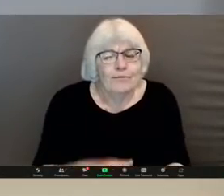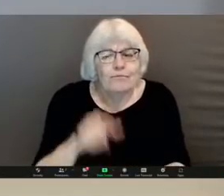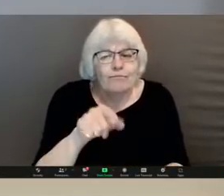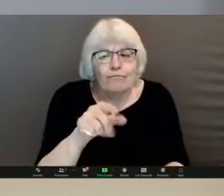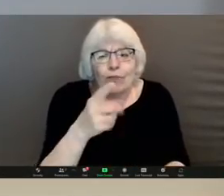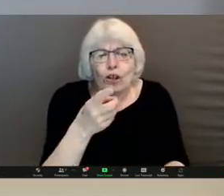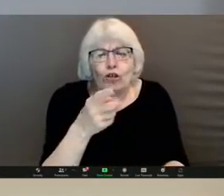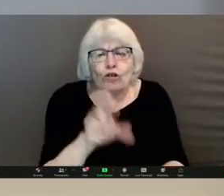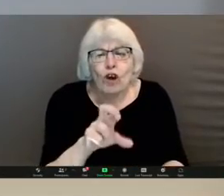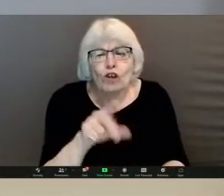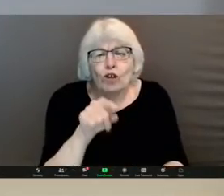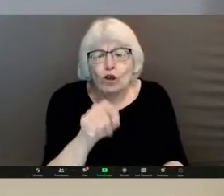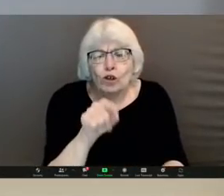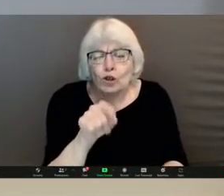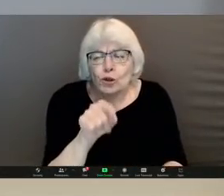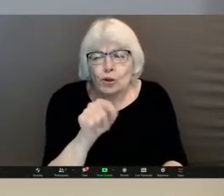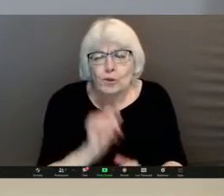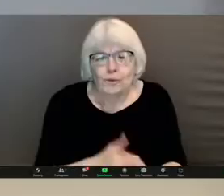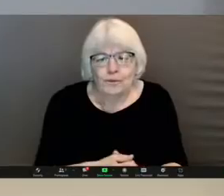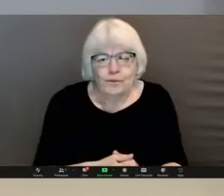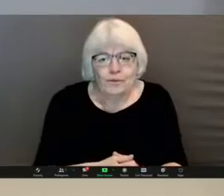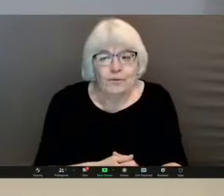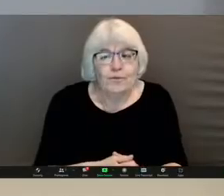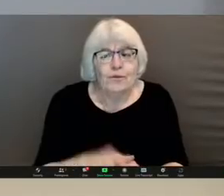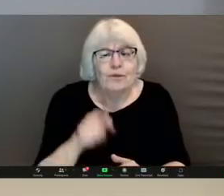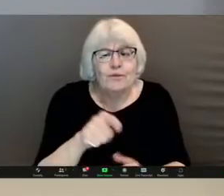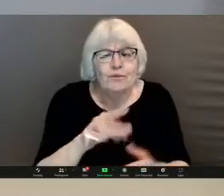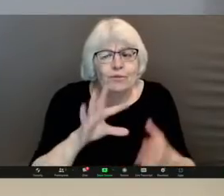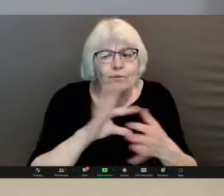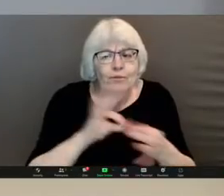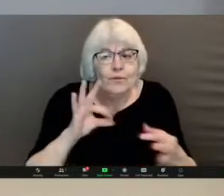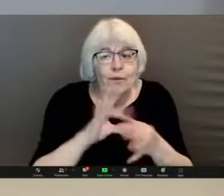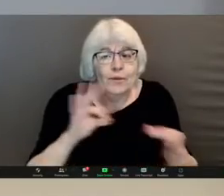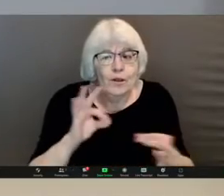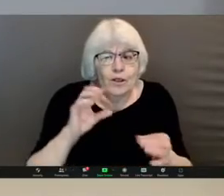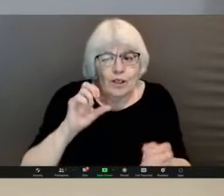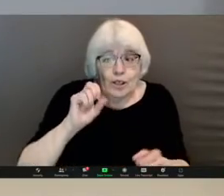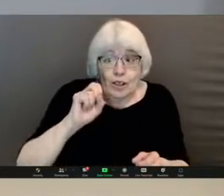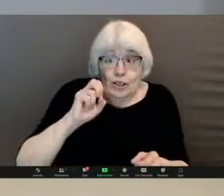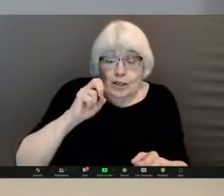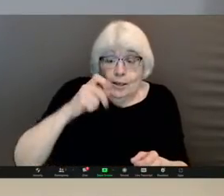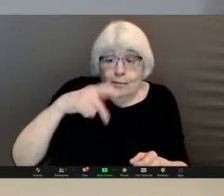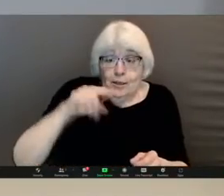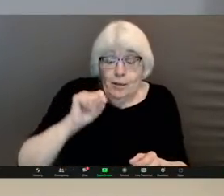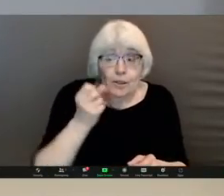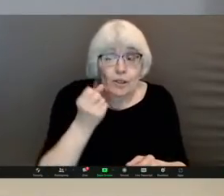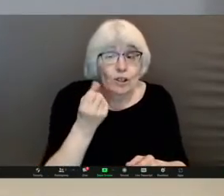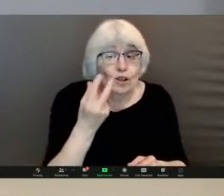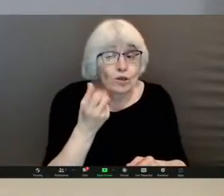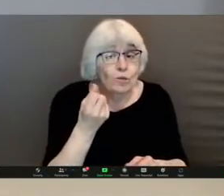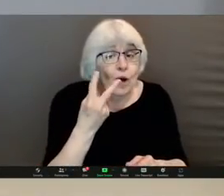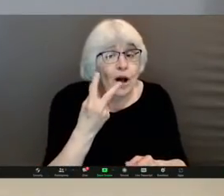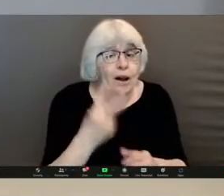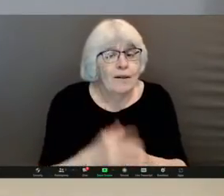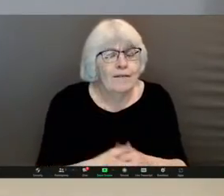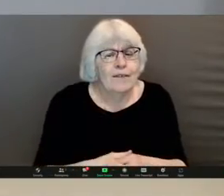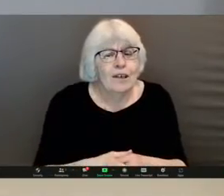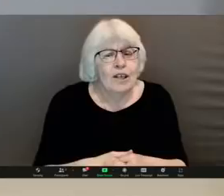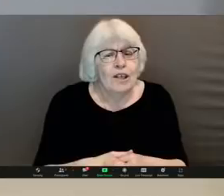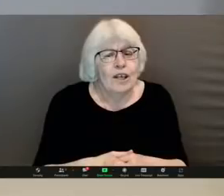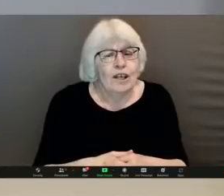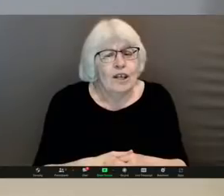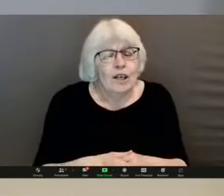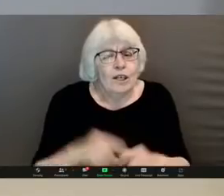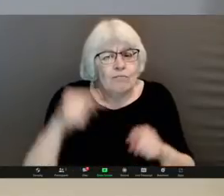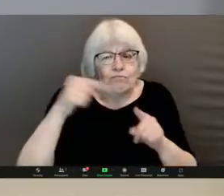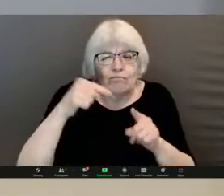been part of the plan all along in terms of the public health state of emergency. Did I understand correctly that it's been